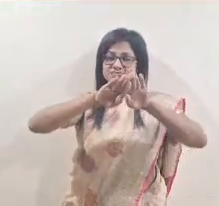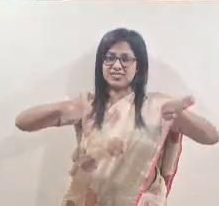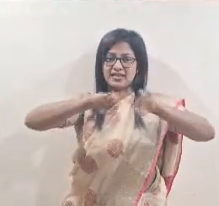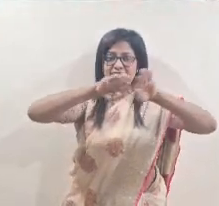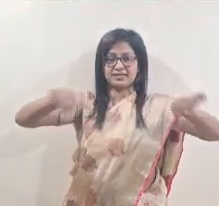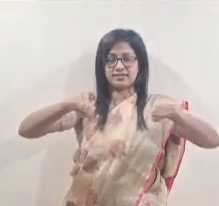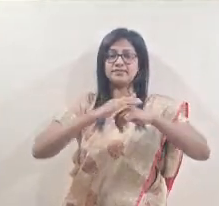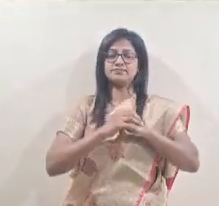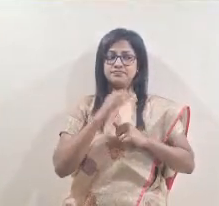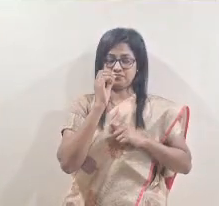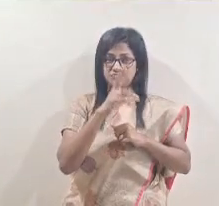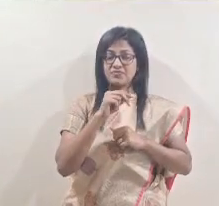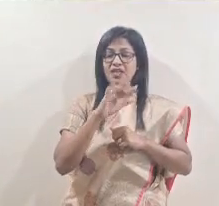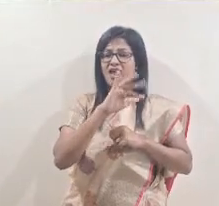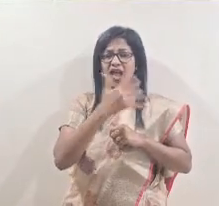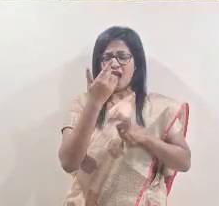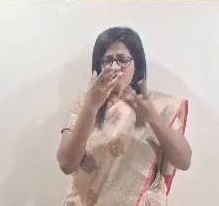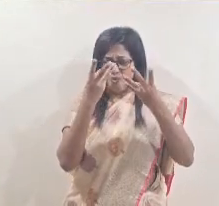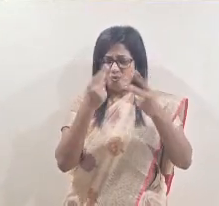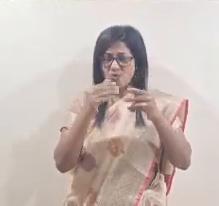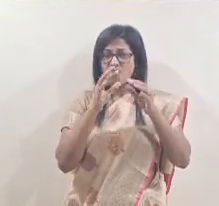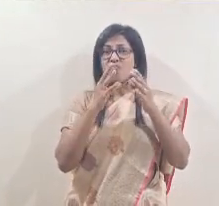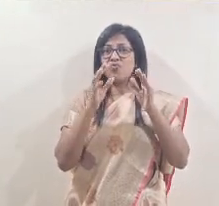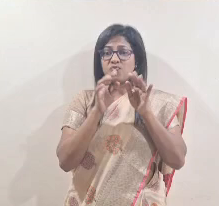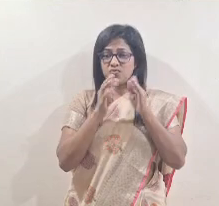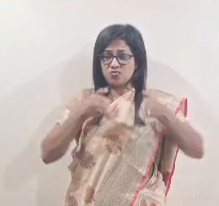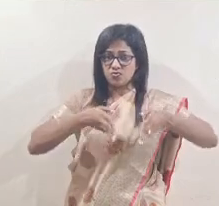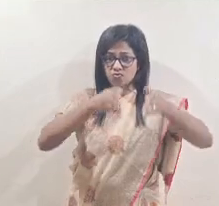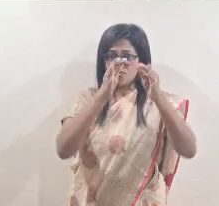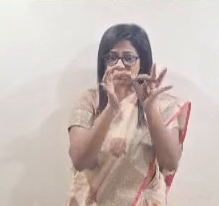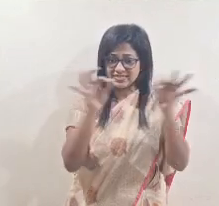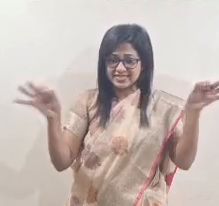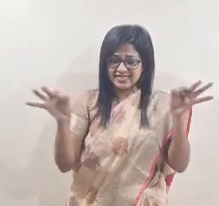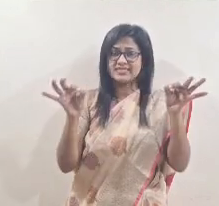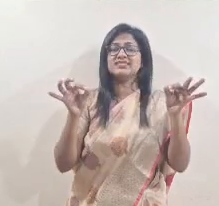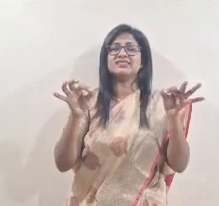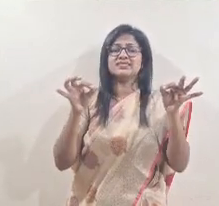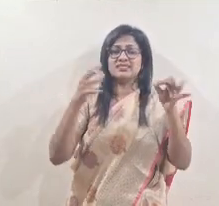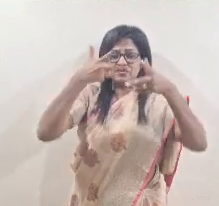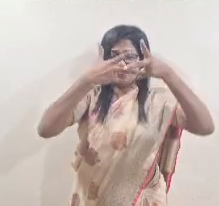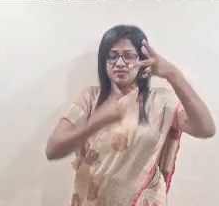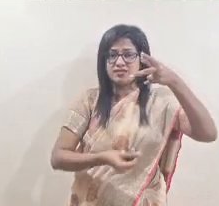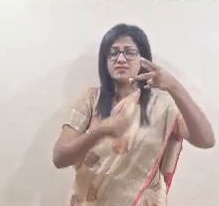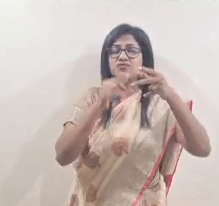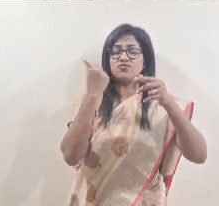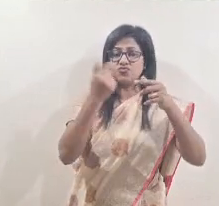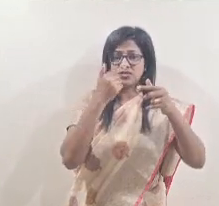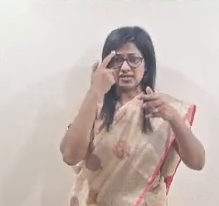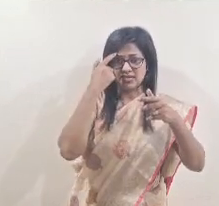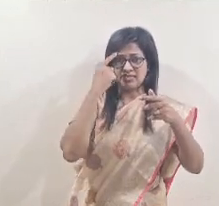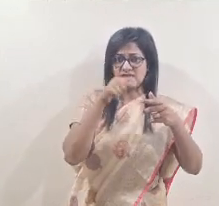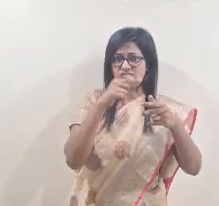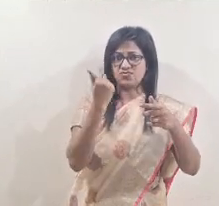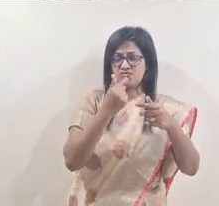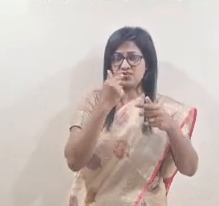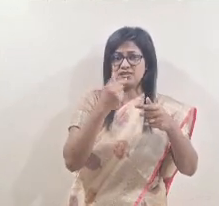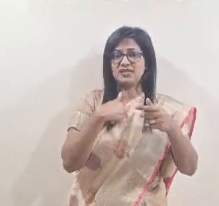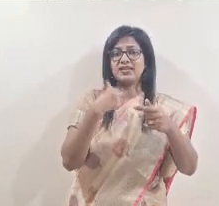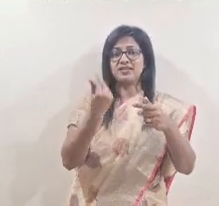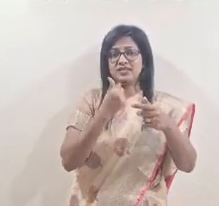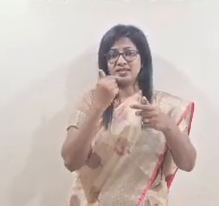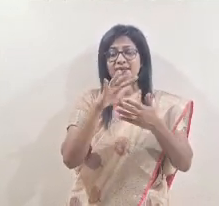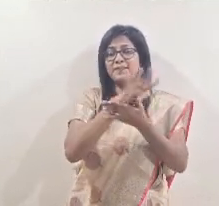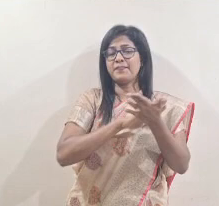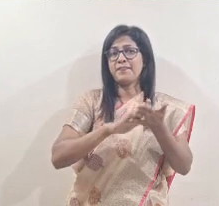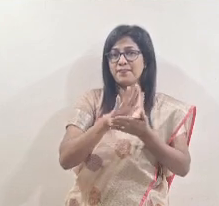Okay. So exactly how did you estimate road density from the, let's say, I think you use the Yes, sir. I've used